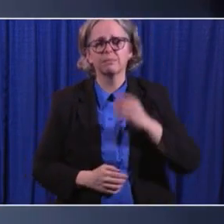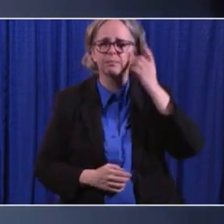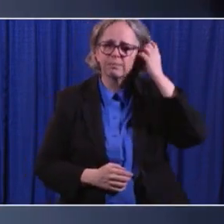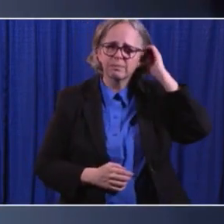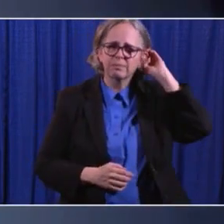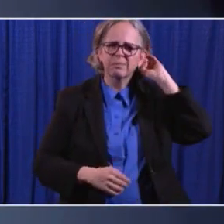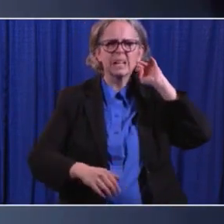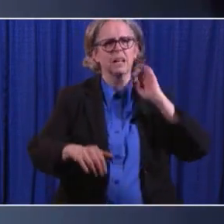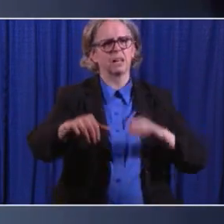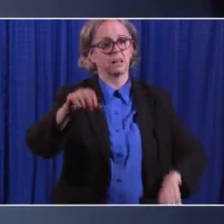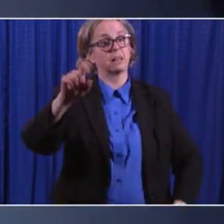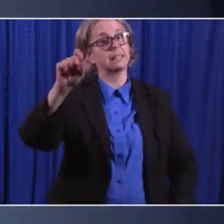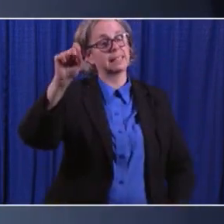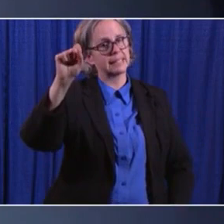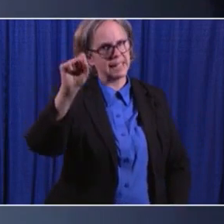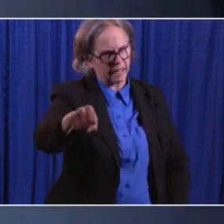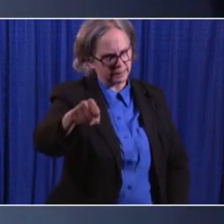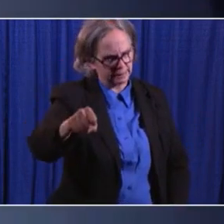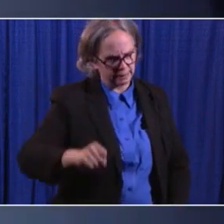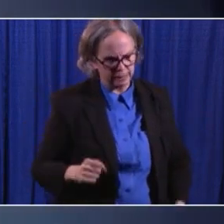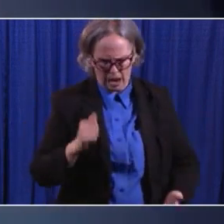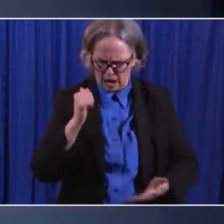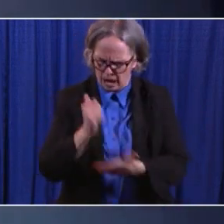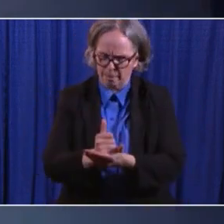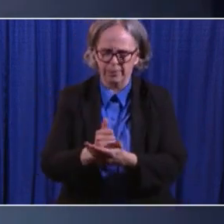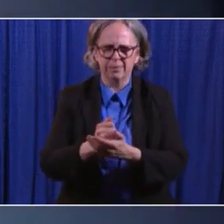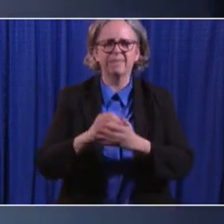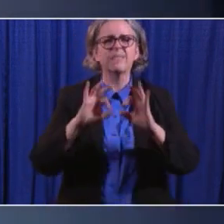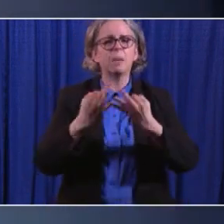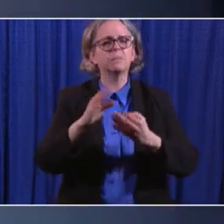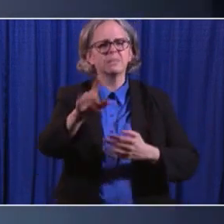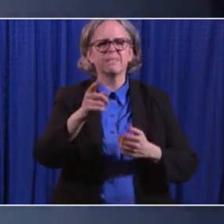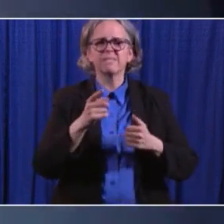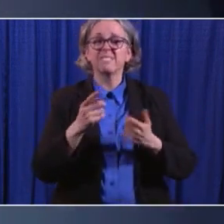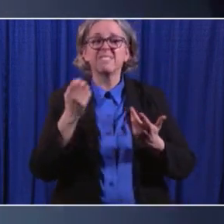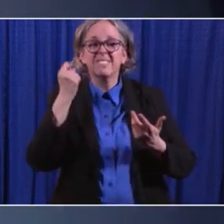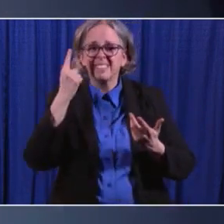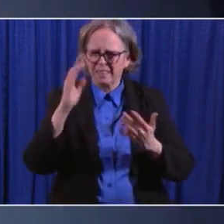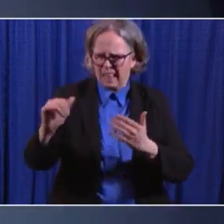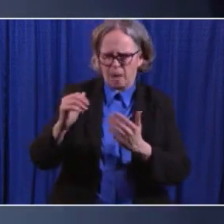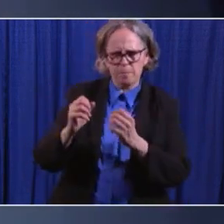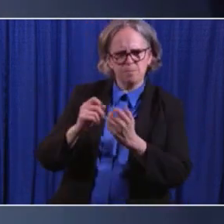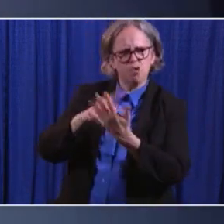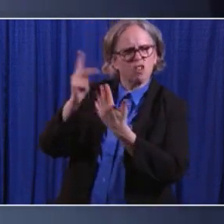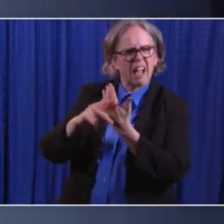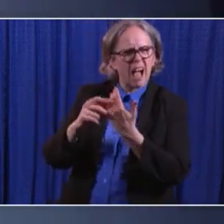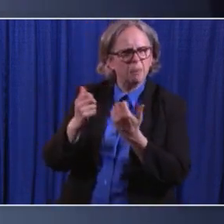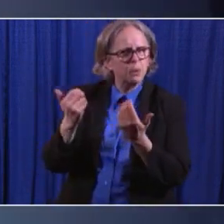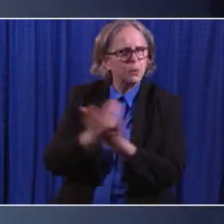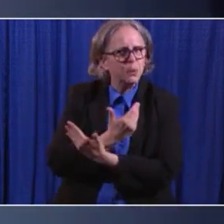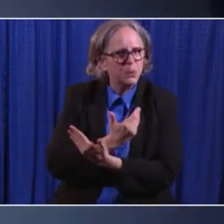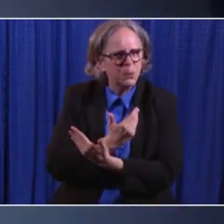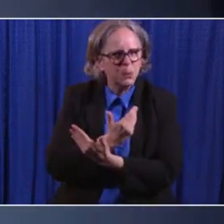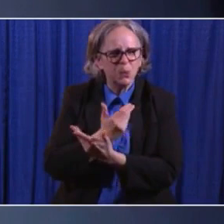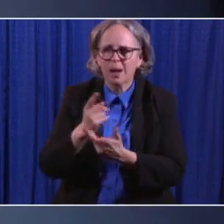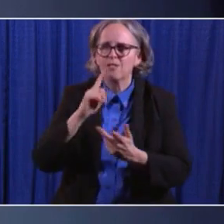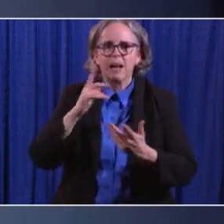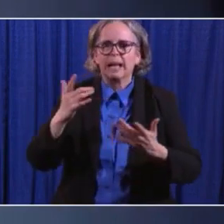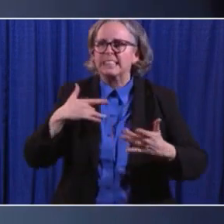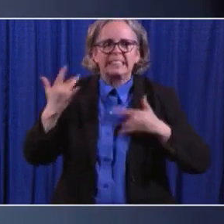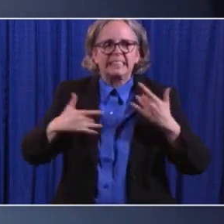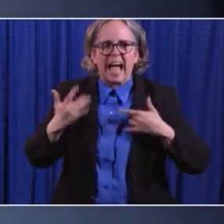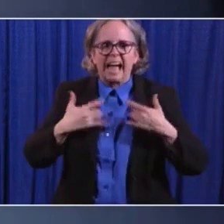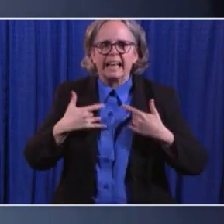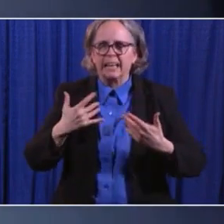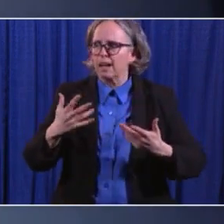Certainly. We've been first energized by the cabinet and council that have come together across multiple